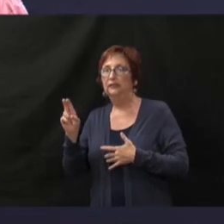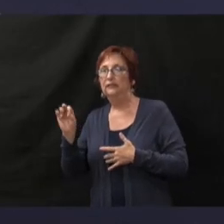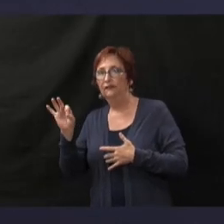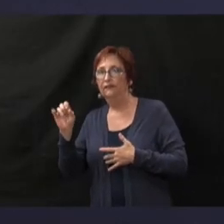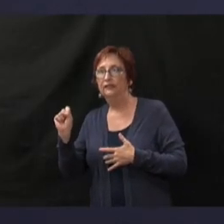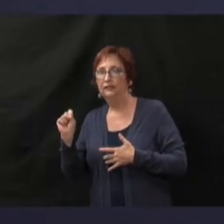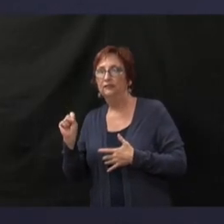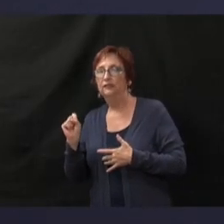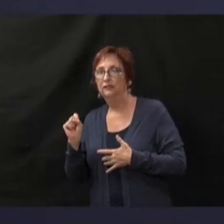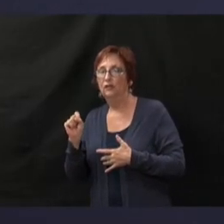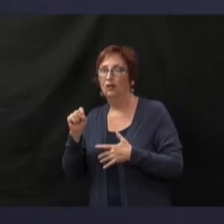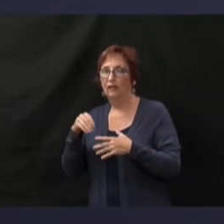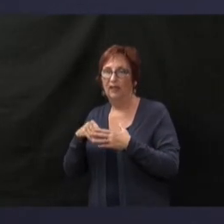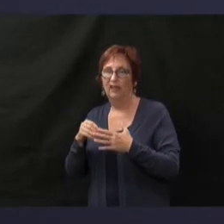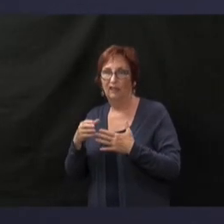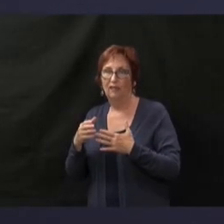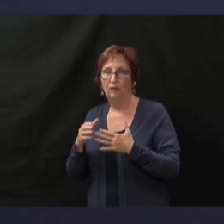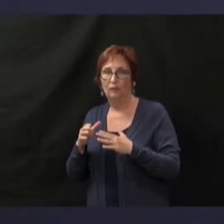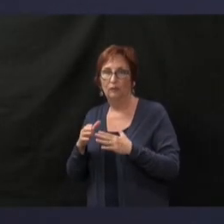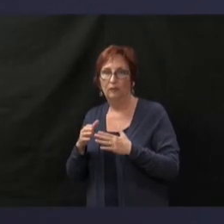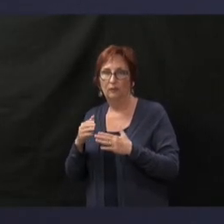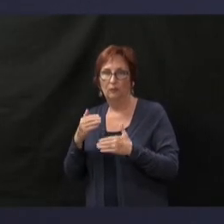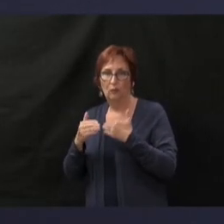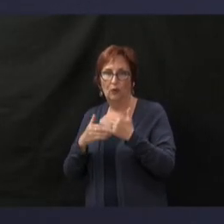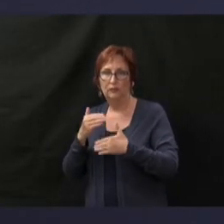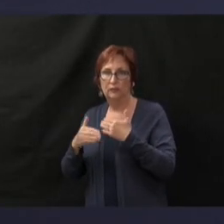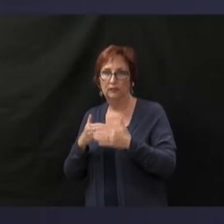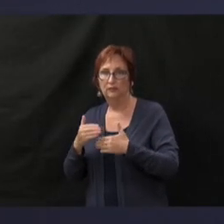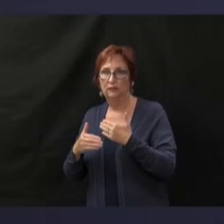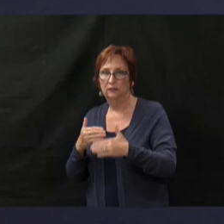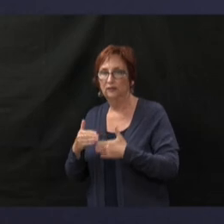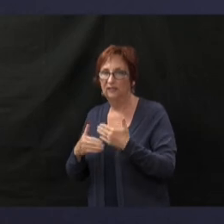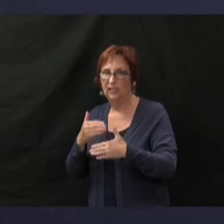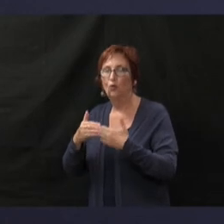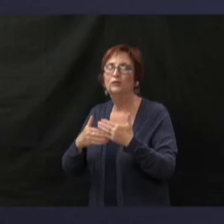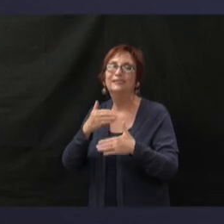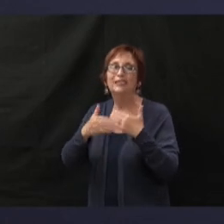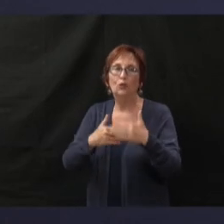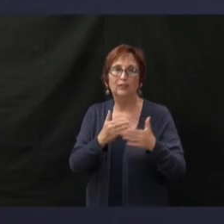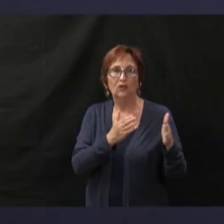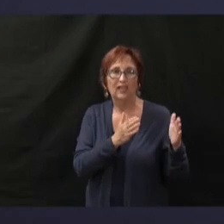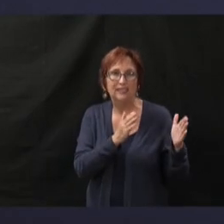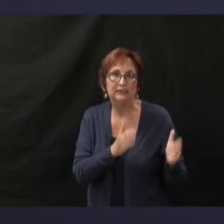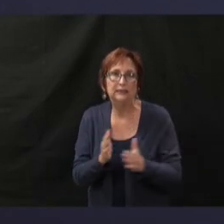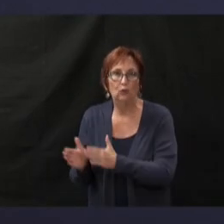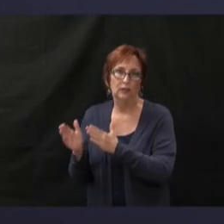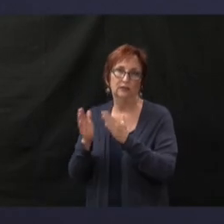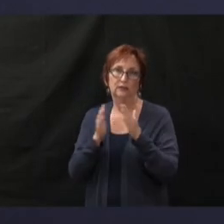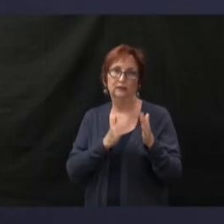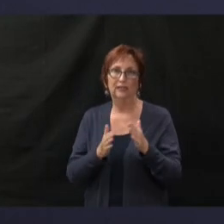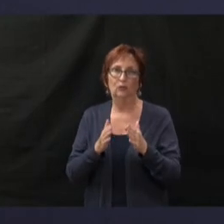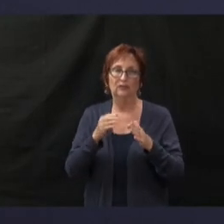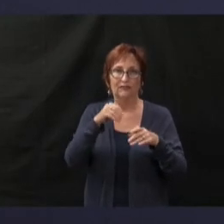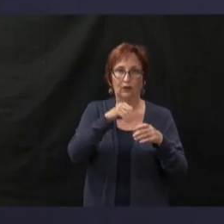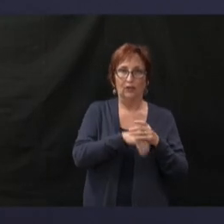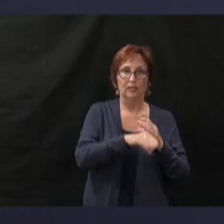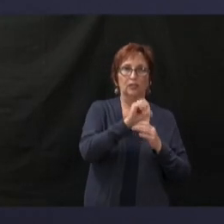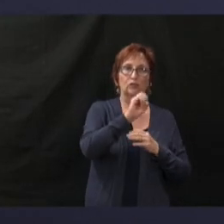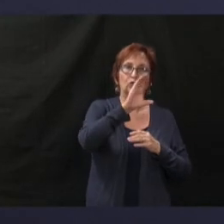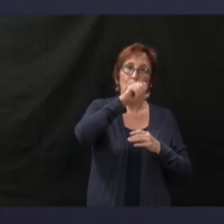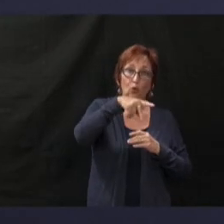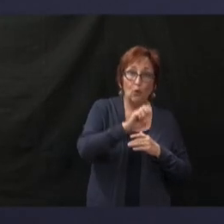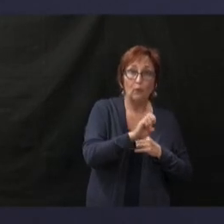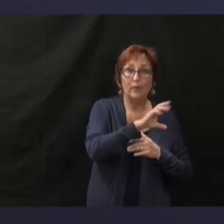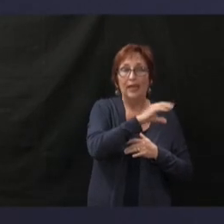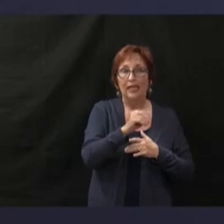of sequence, but... Yeah, somebody wanted to know whether these were in the scope and sequence. No, they